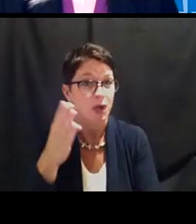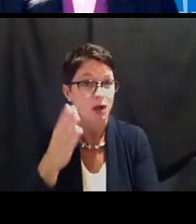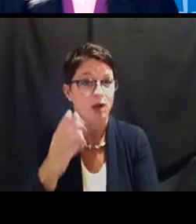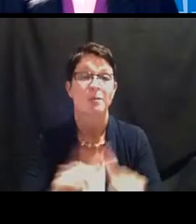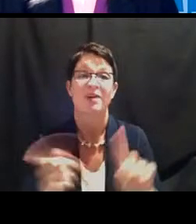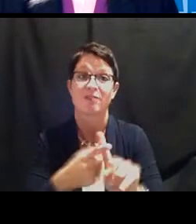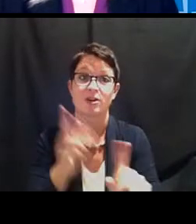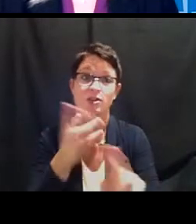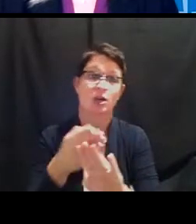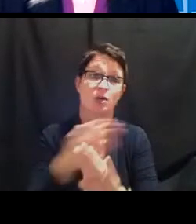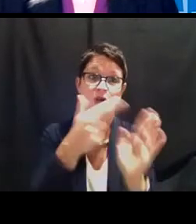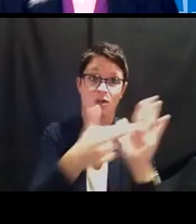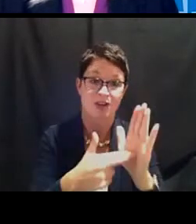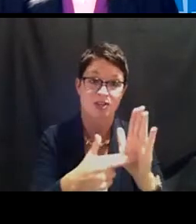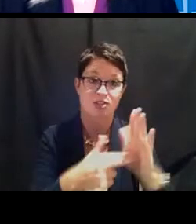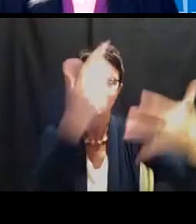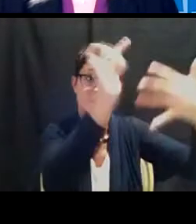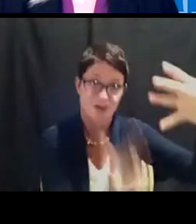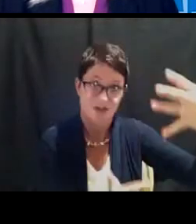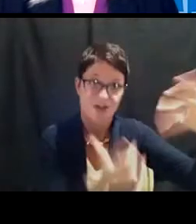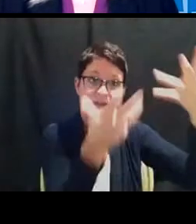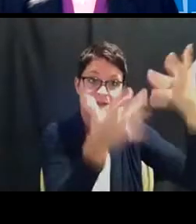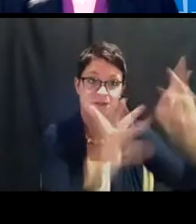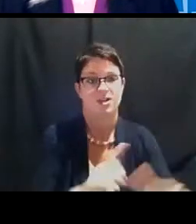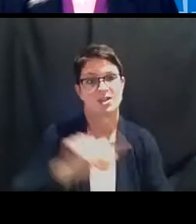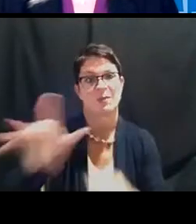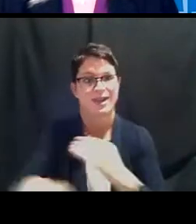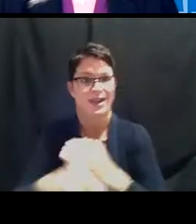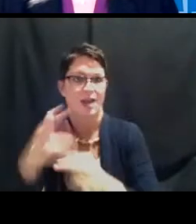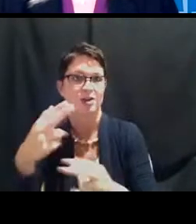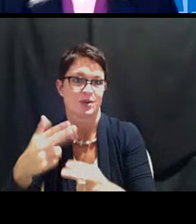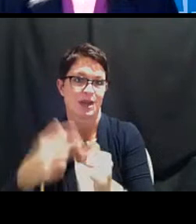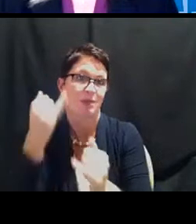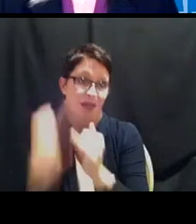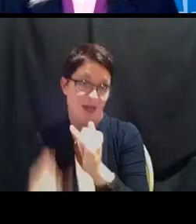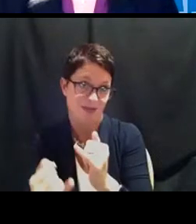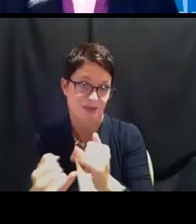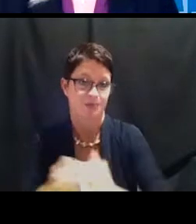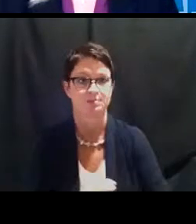everyone else that has pre-registered has provided their comments.